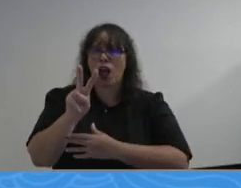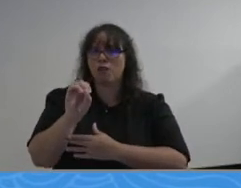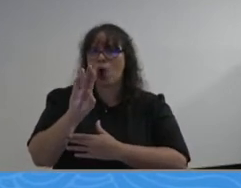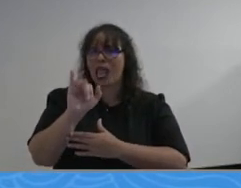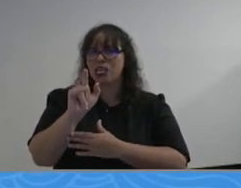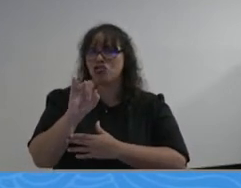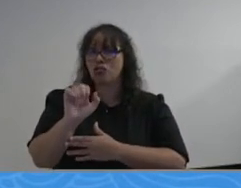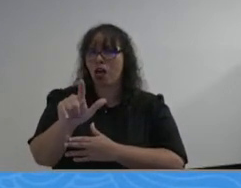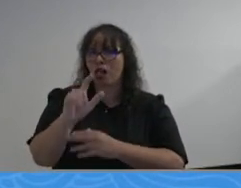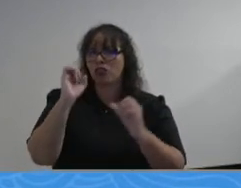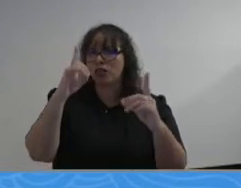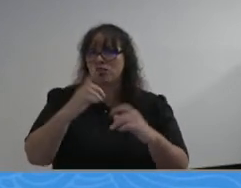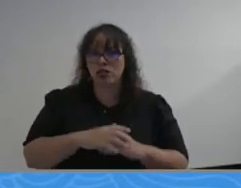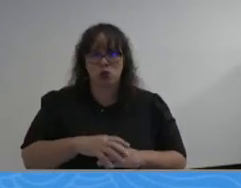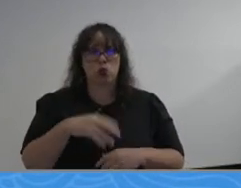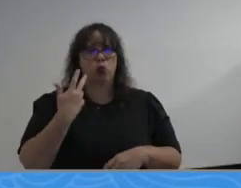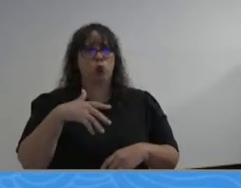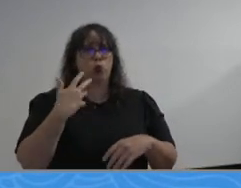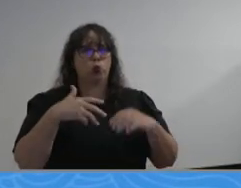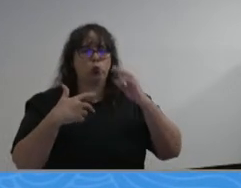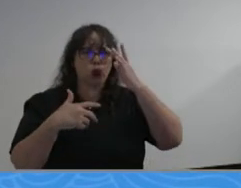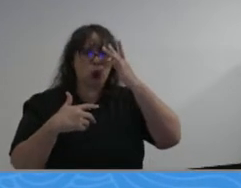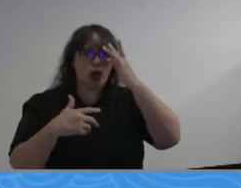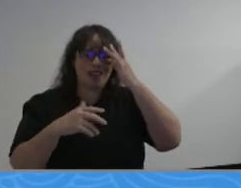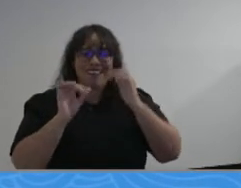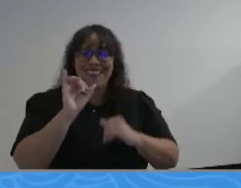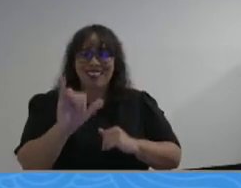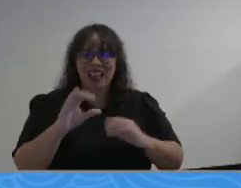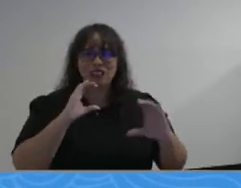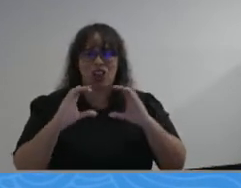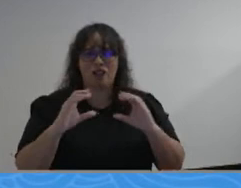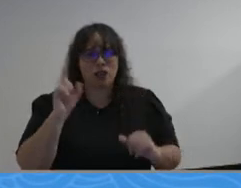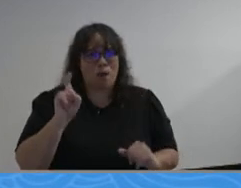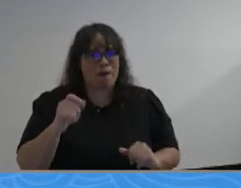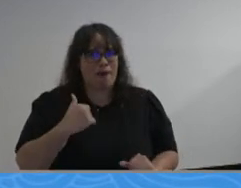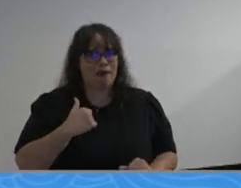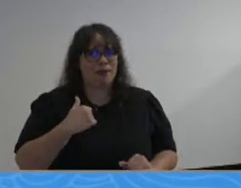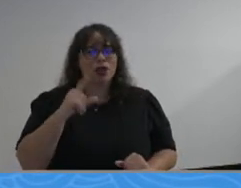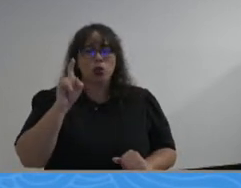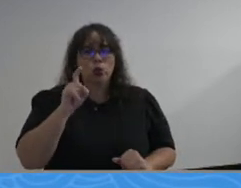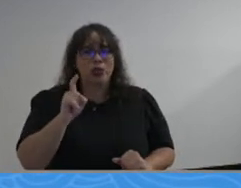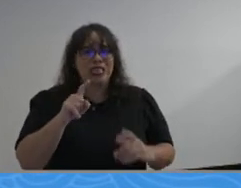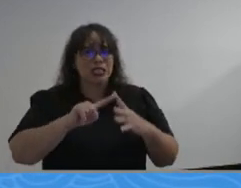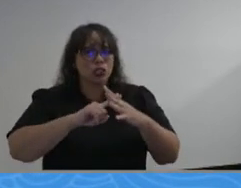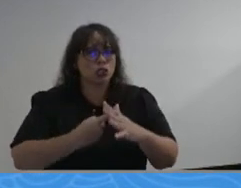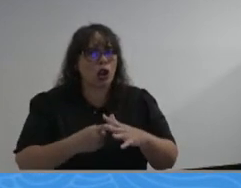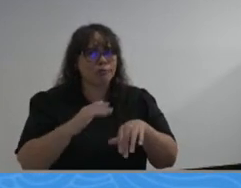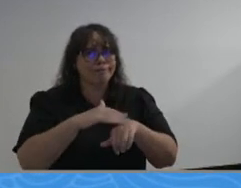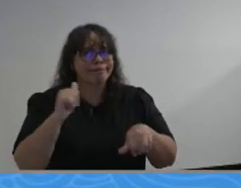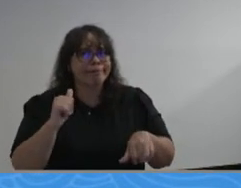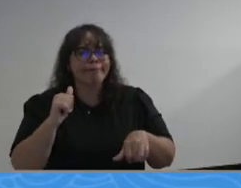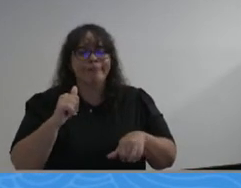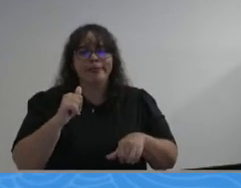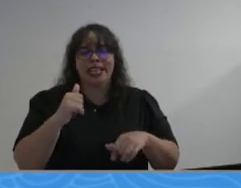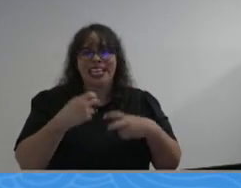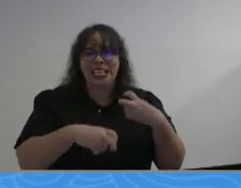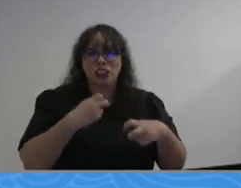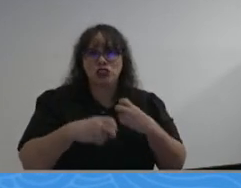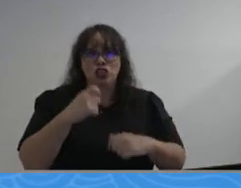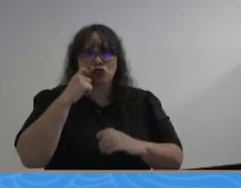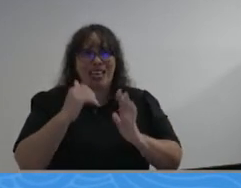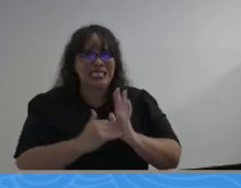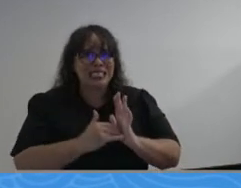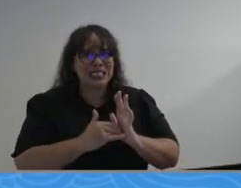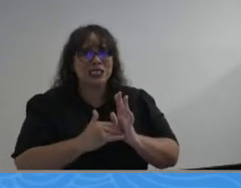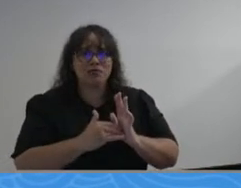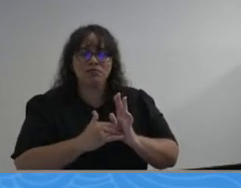PI students can tell you about, that's the conversation we have to have about how we have to start calling issues of racism on the carpet. We must